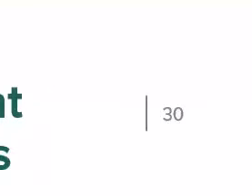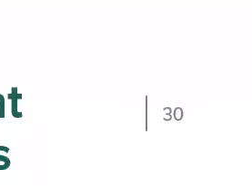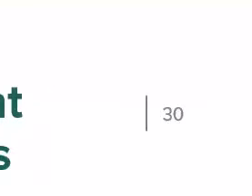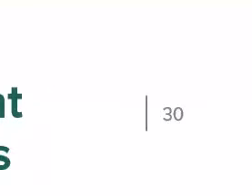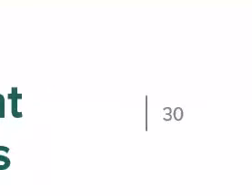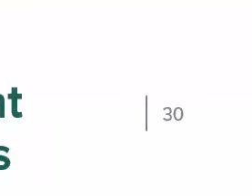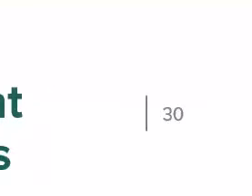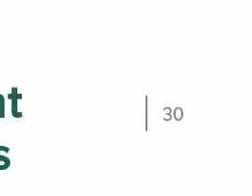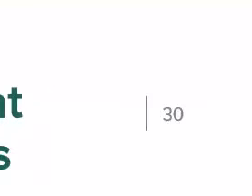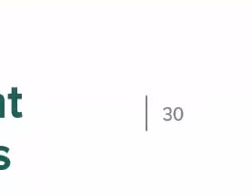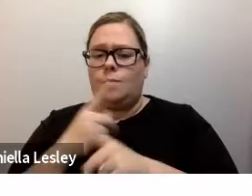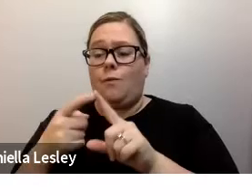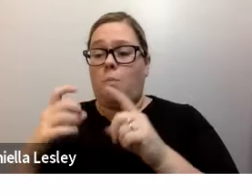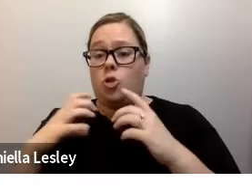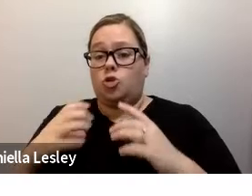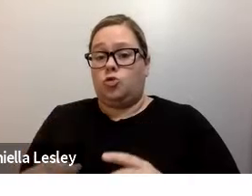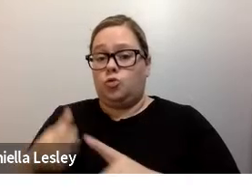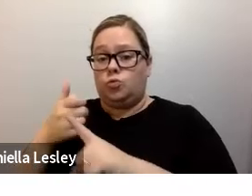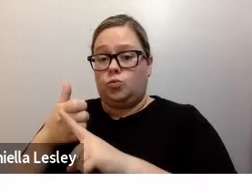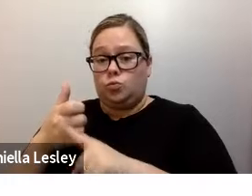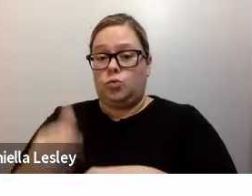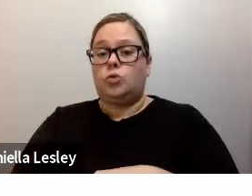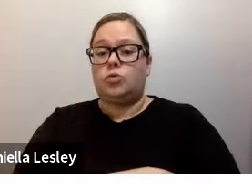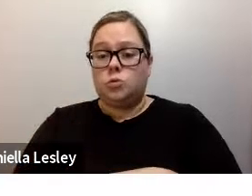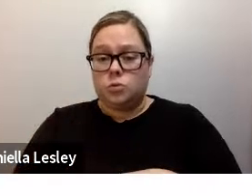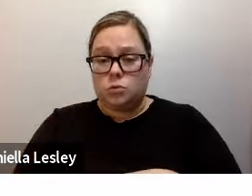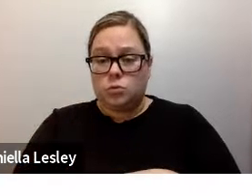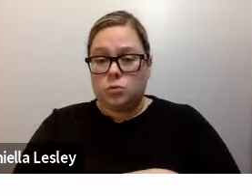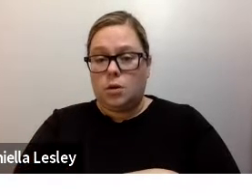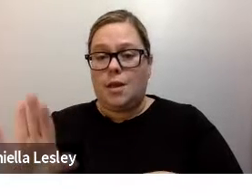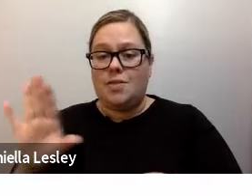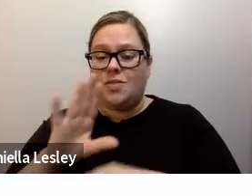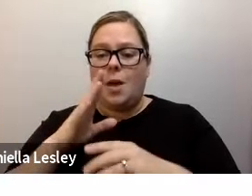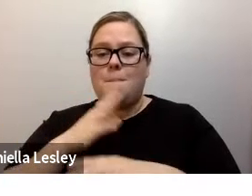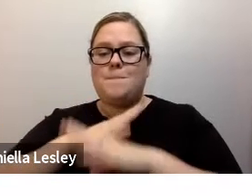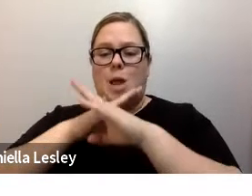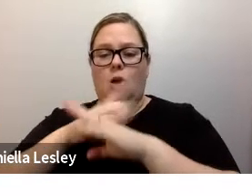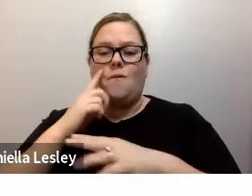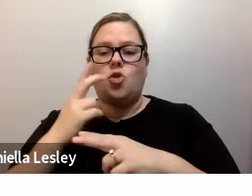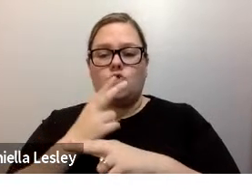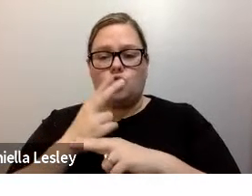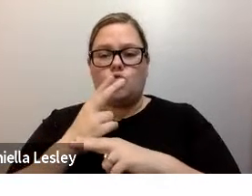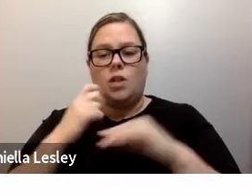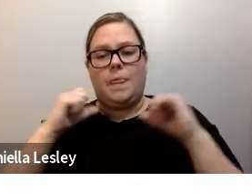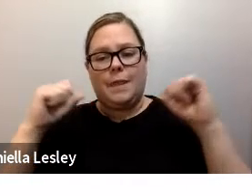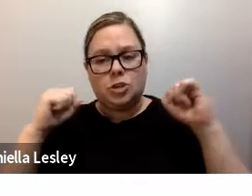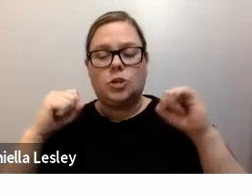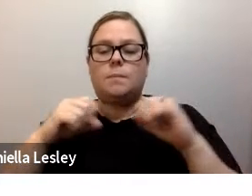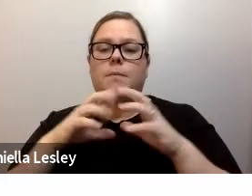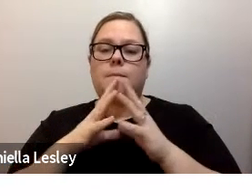from consumers their barriers to using accessible or gyms. And so it is